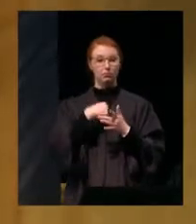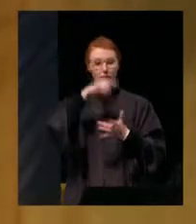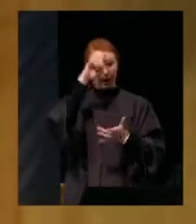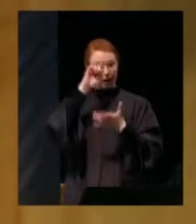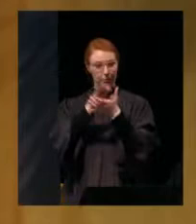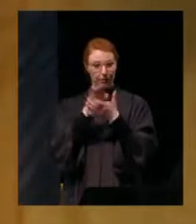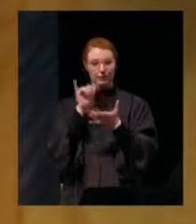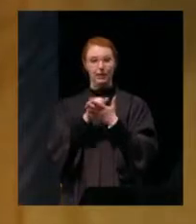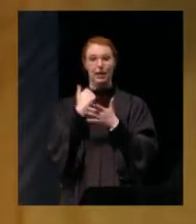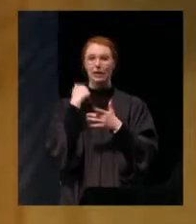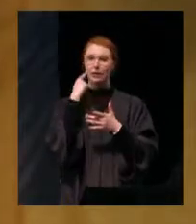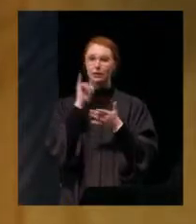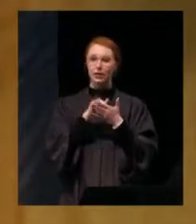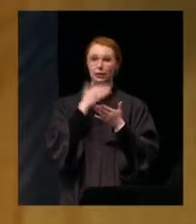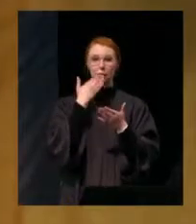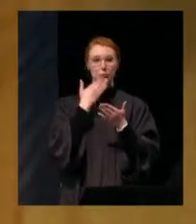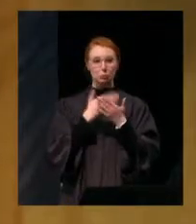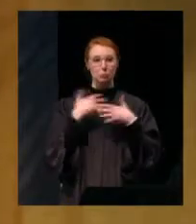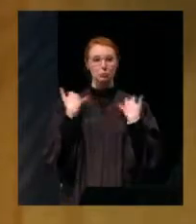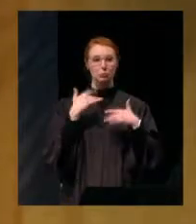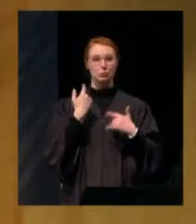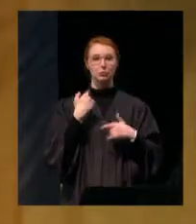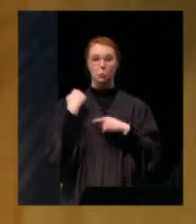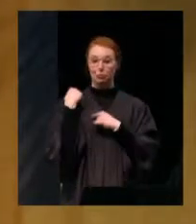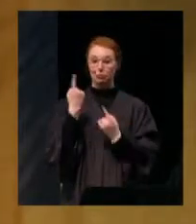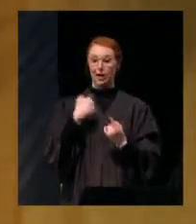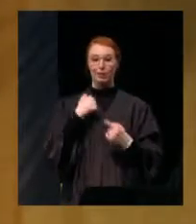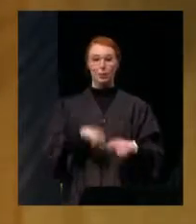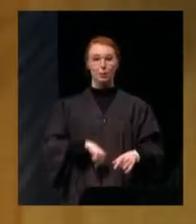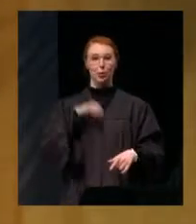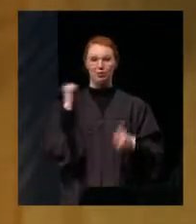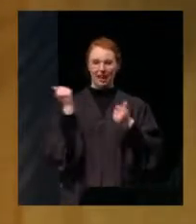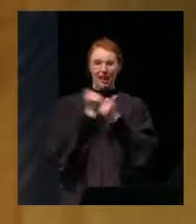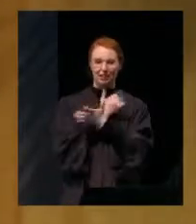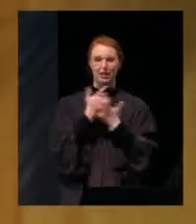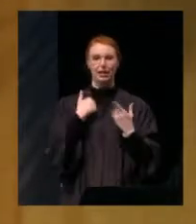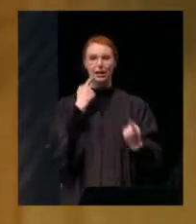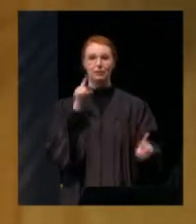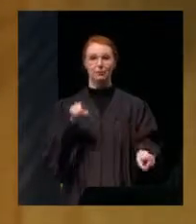these ideals, and therefore I've been proud of every single accomplishment we have made.